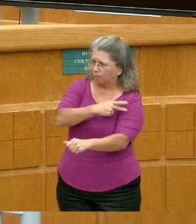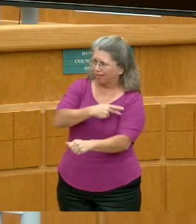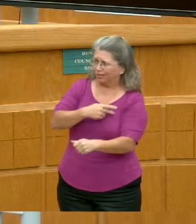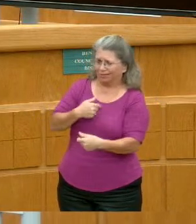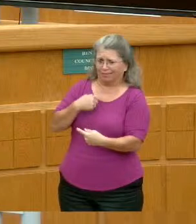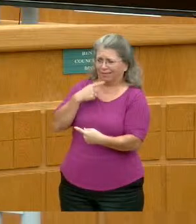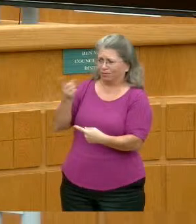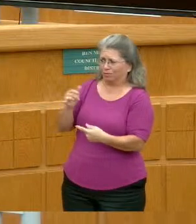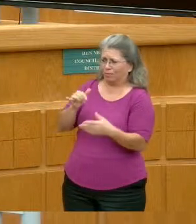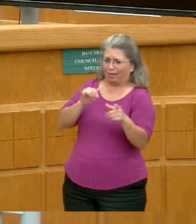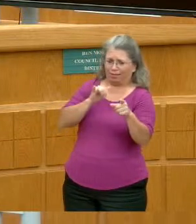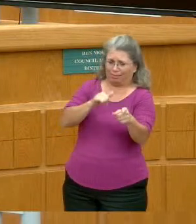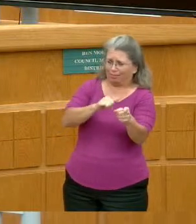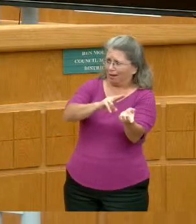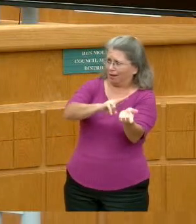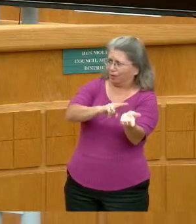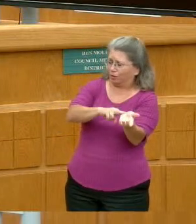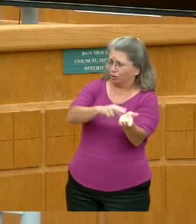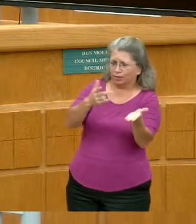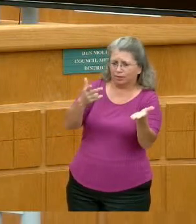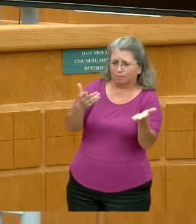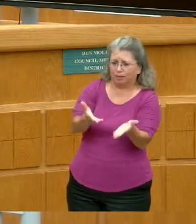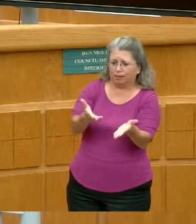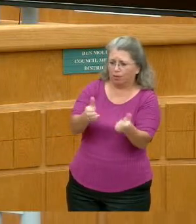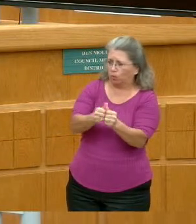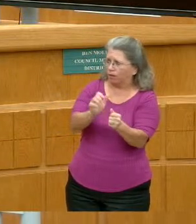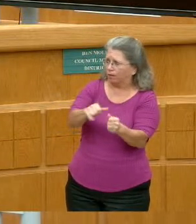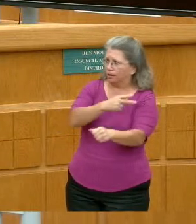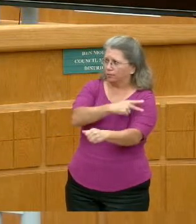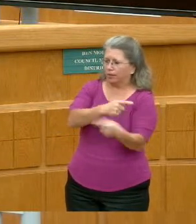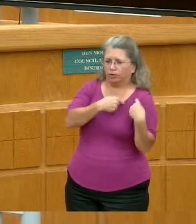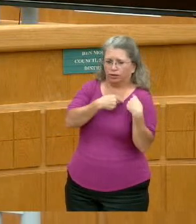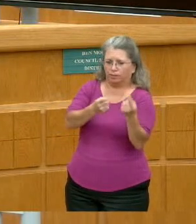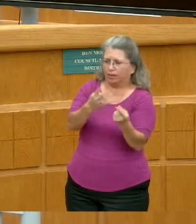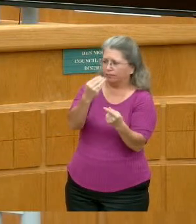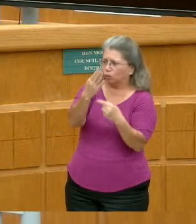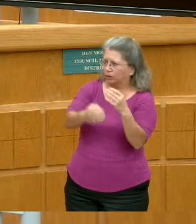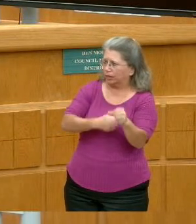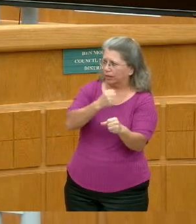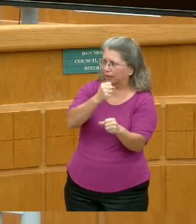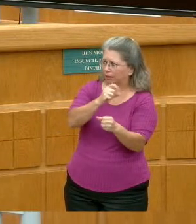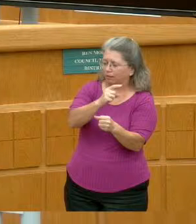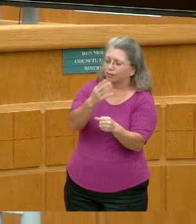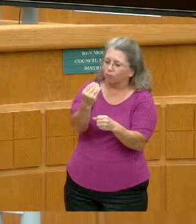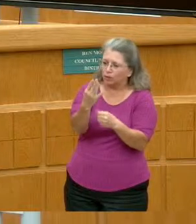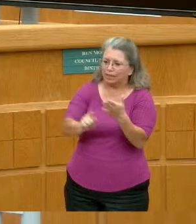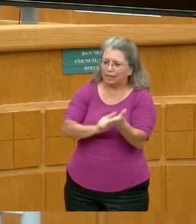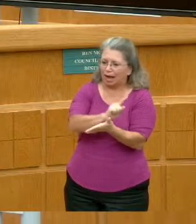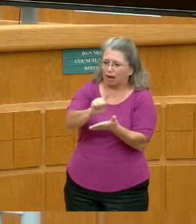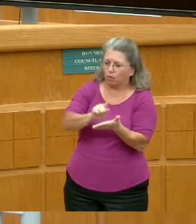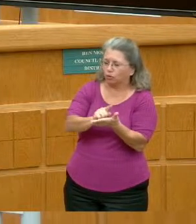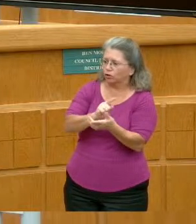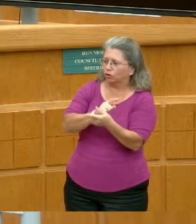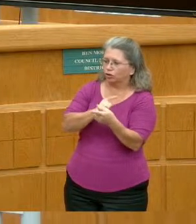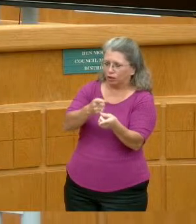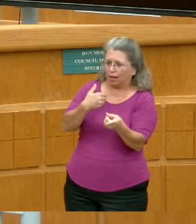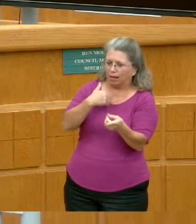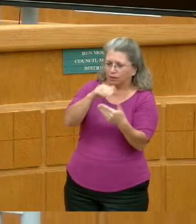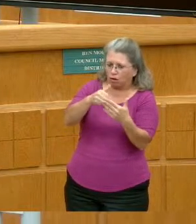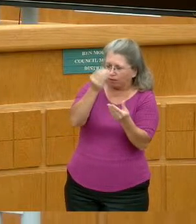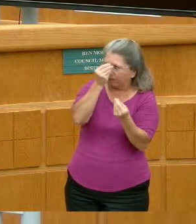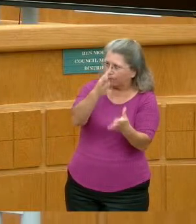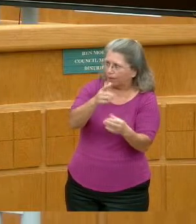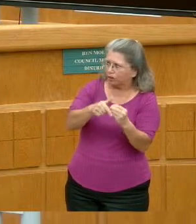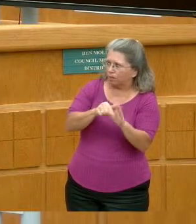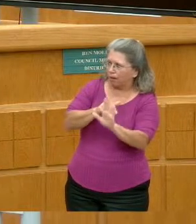she has the minute-to-minute information that is needed to help us make a difference in that person's care. I